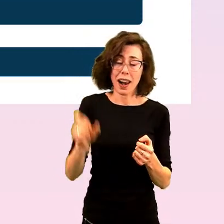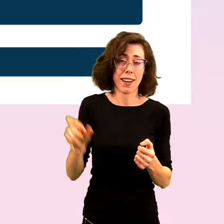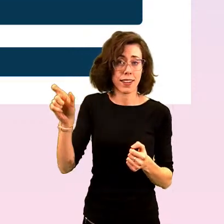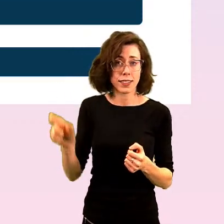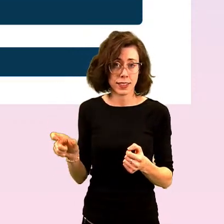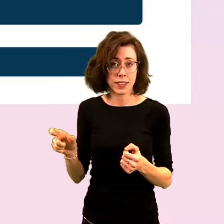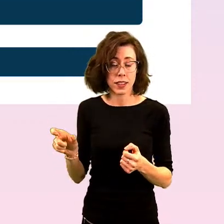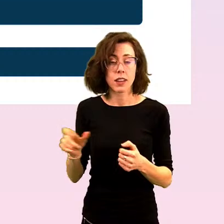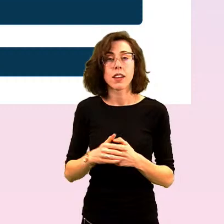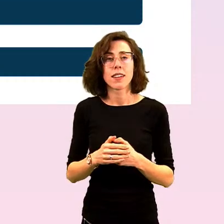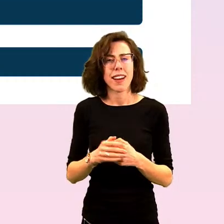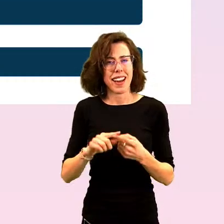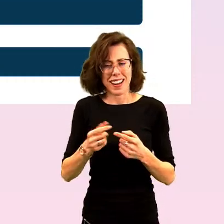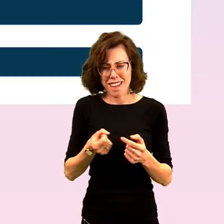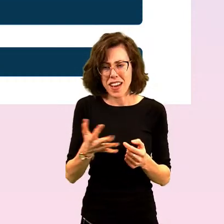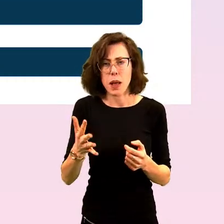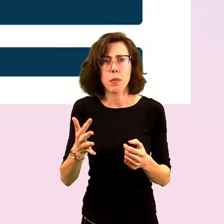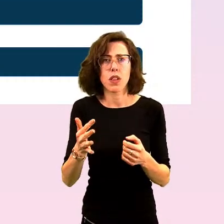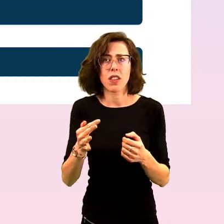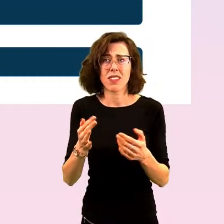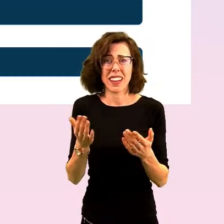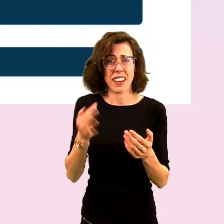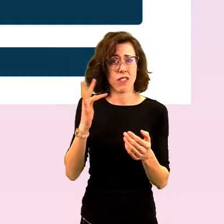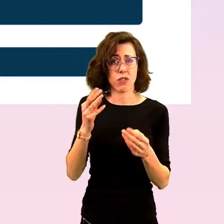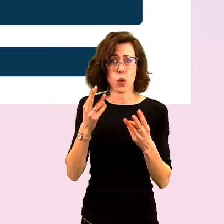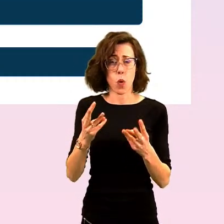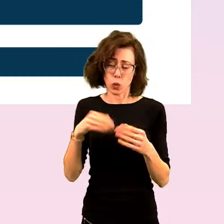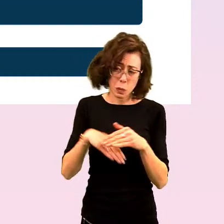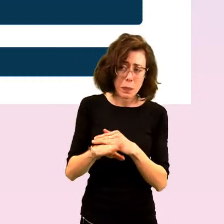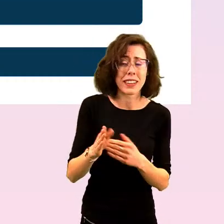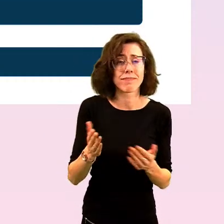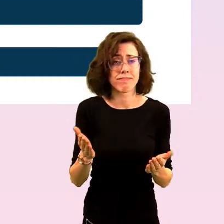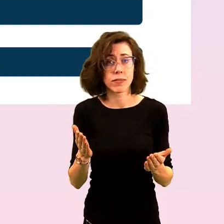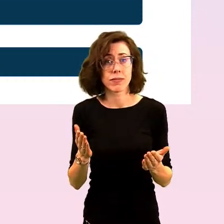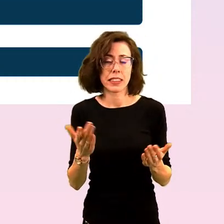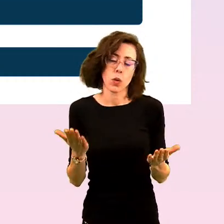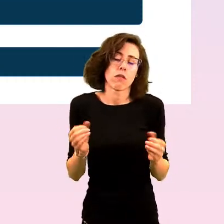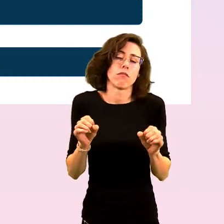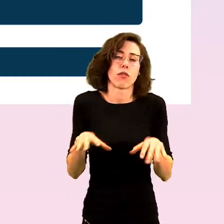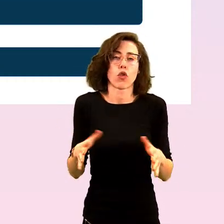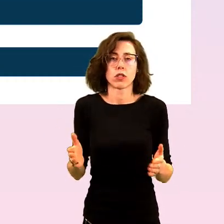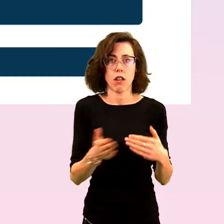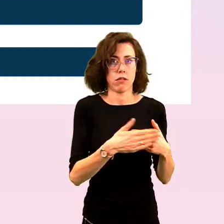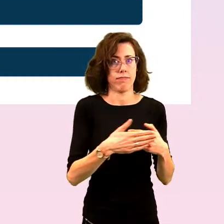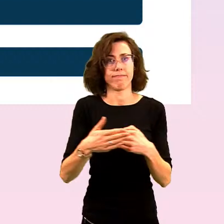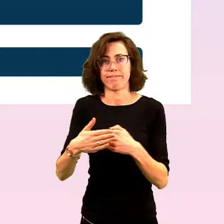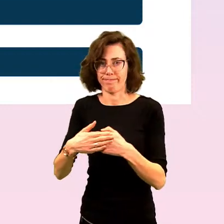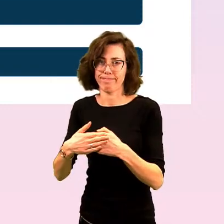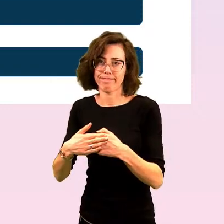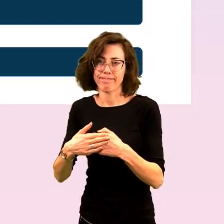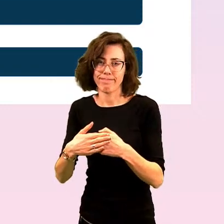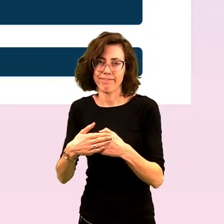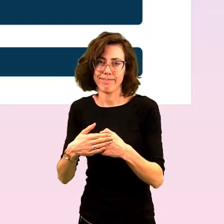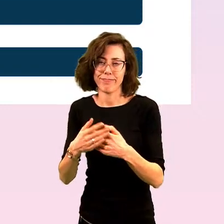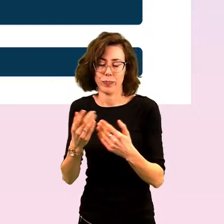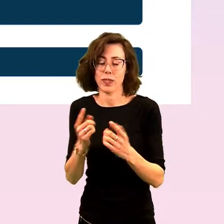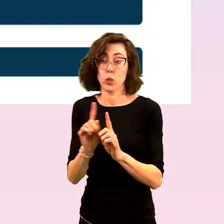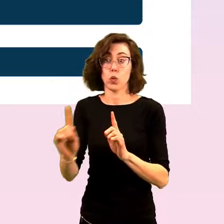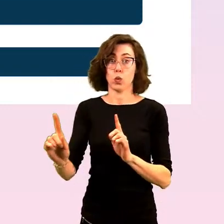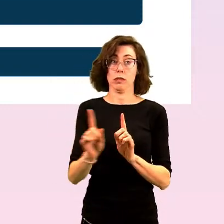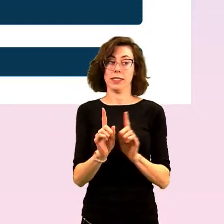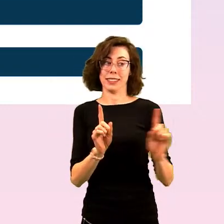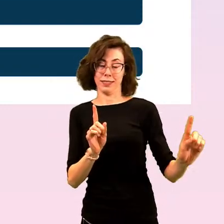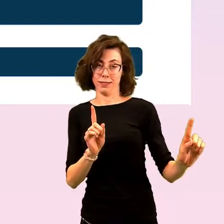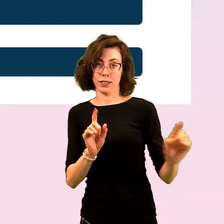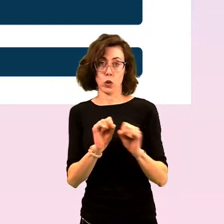it's also available to people on a walk-in basis. Now, obviously, with the lockdown, we have, as I said, some issues in relation to social distancing, and we